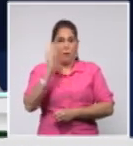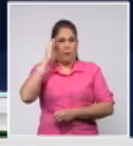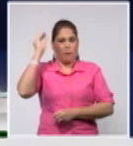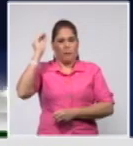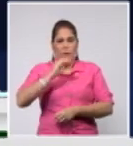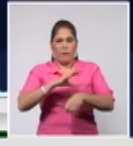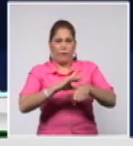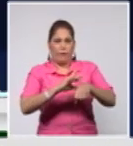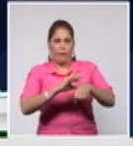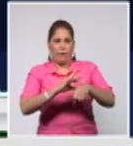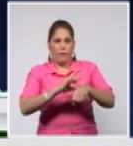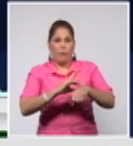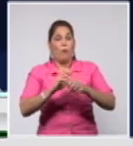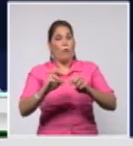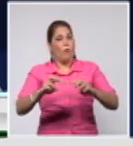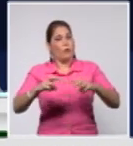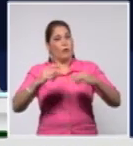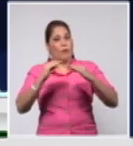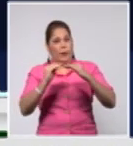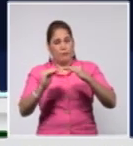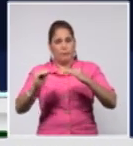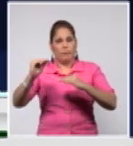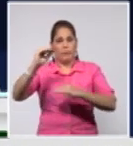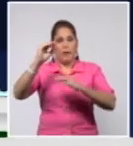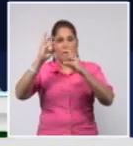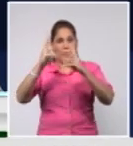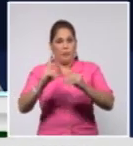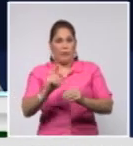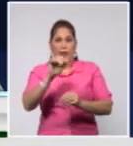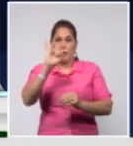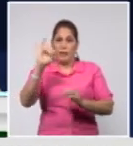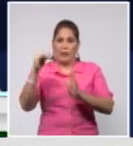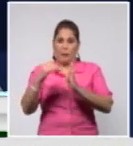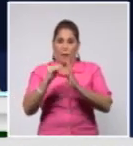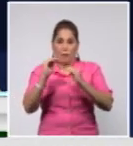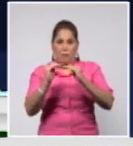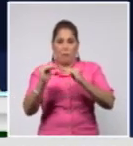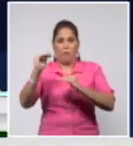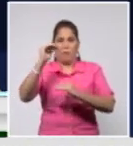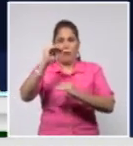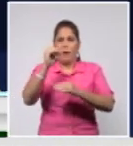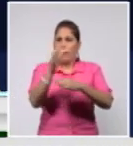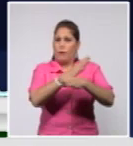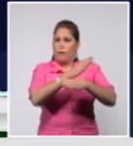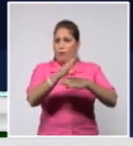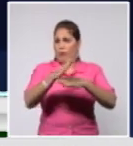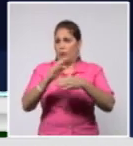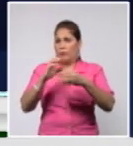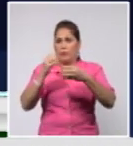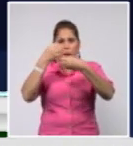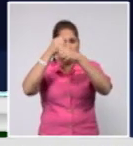7,779, in our various molecular biology laboratories.